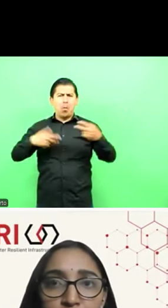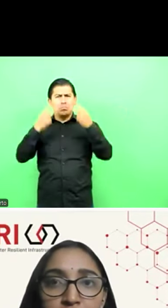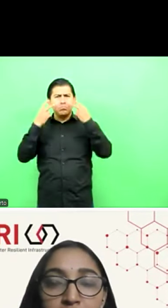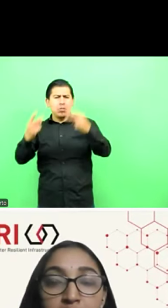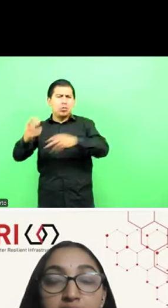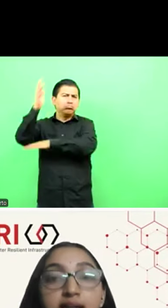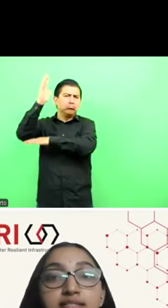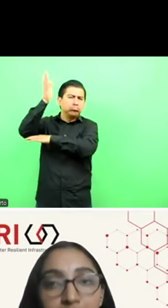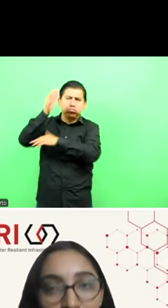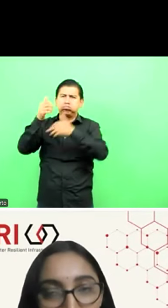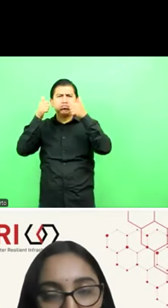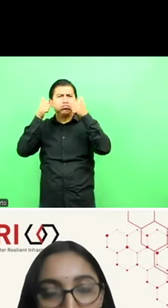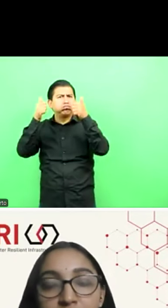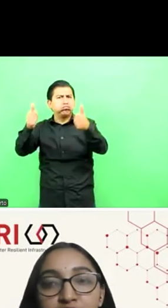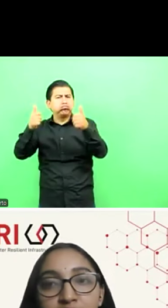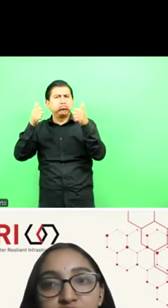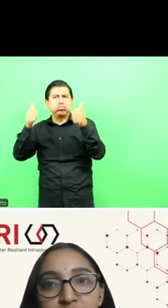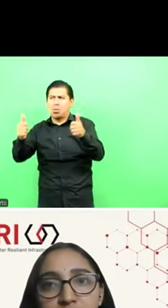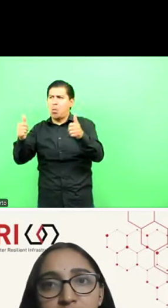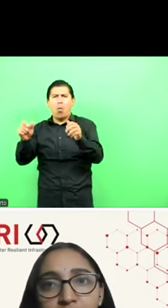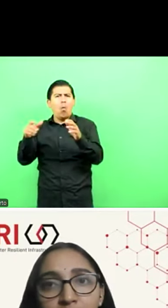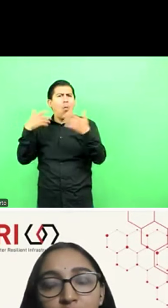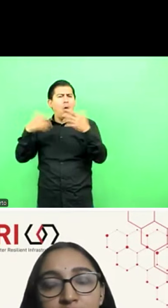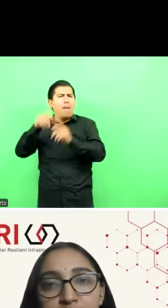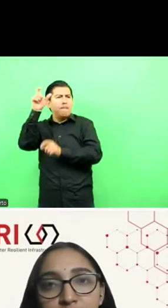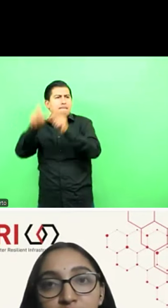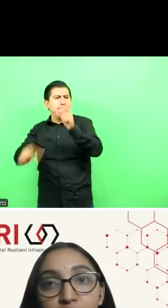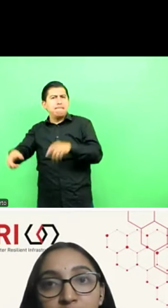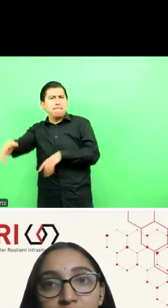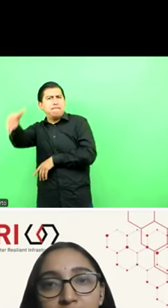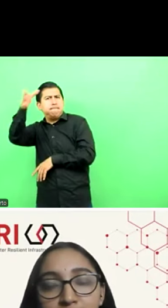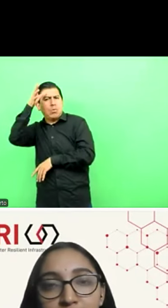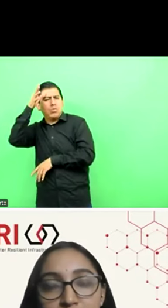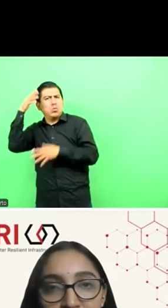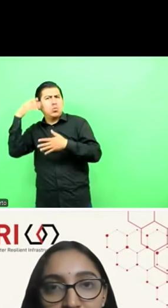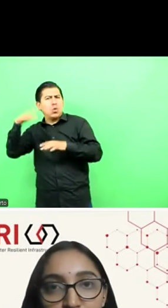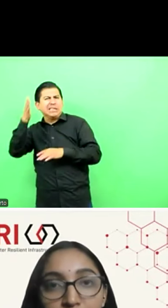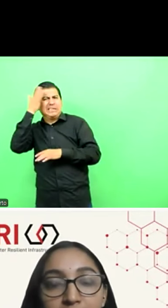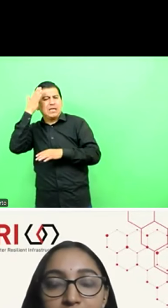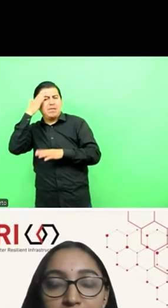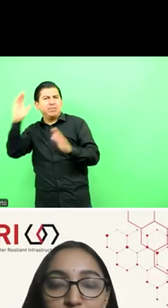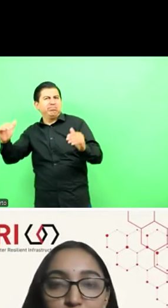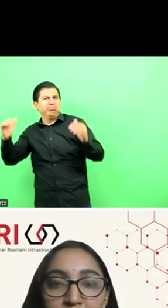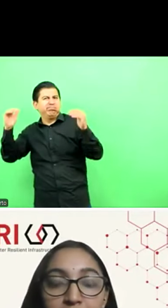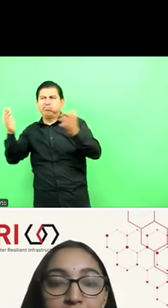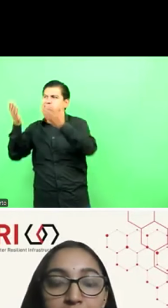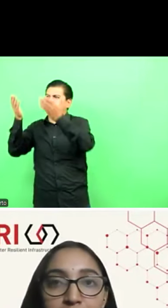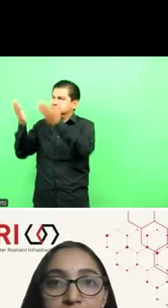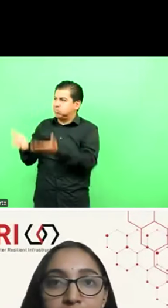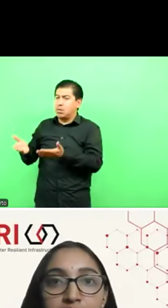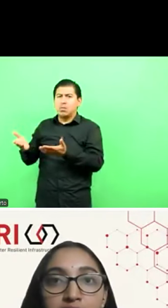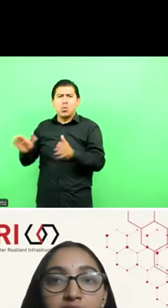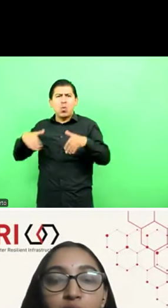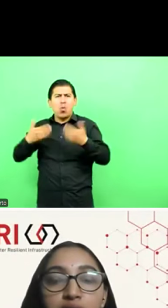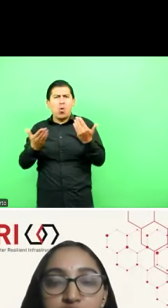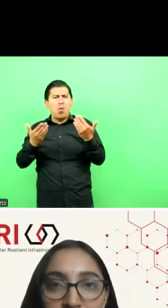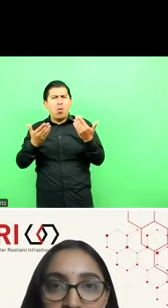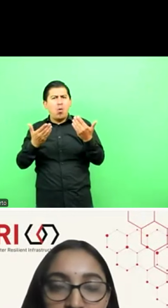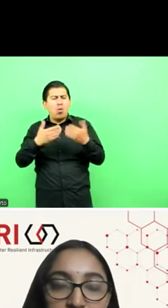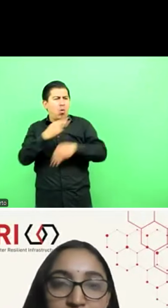of resilient health infrastructure and also the vulnerability, especially for the elderly group. In